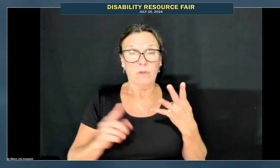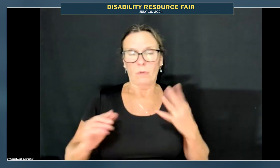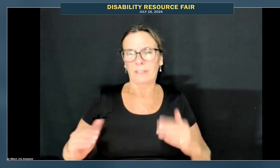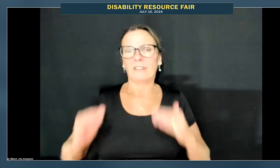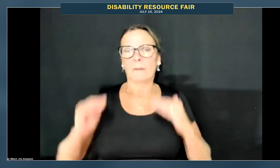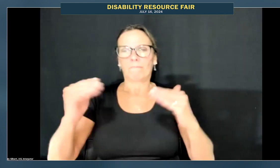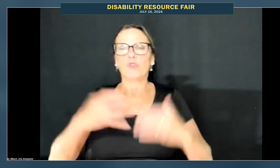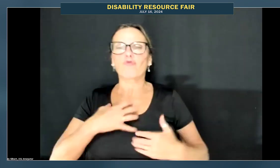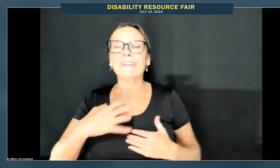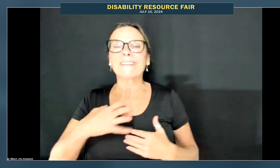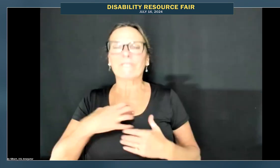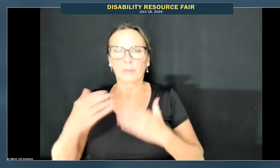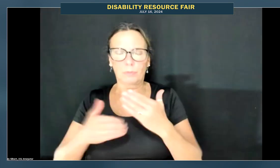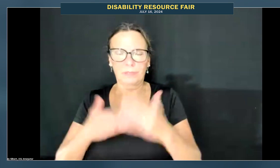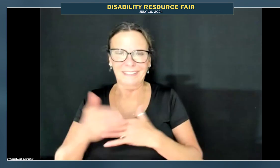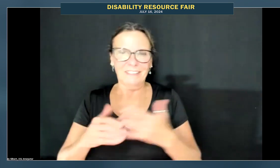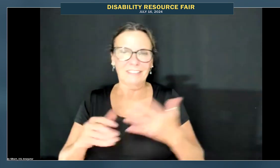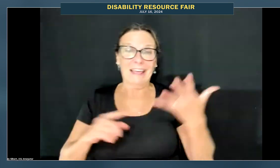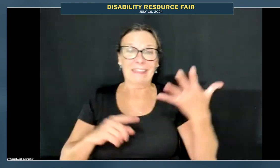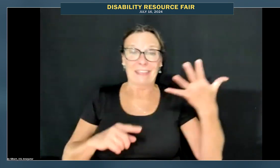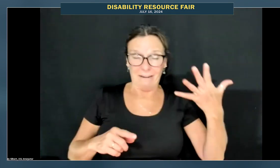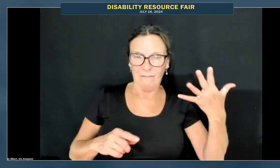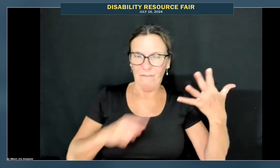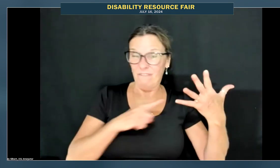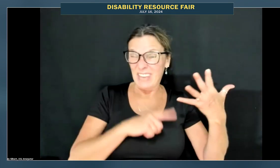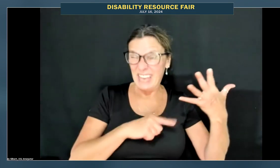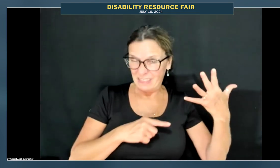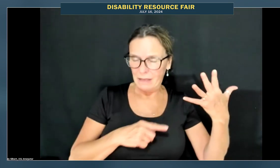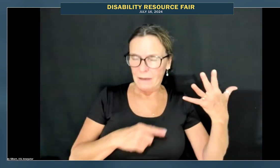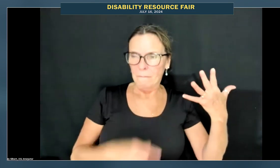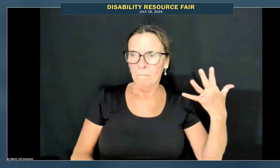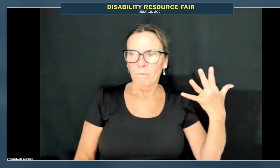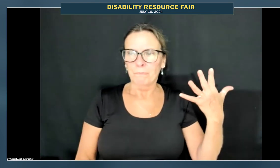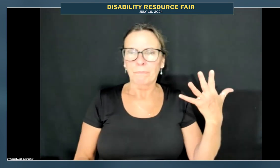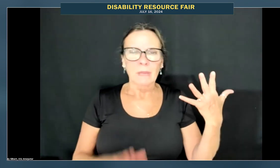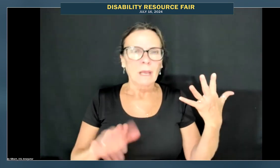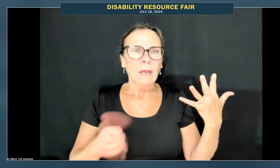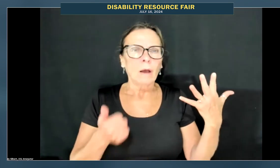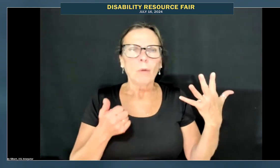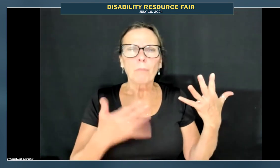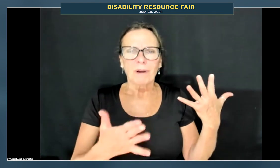and to formalize them. The fifth was, this is the Jeremy provision,